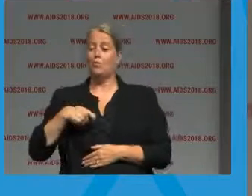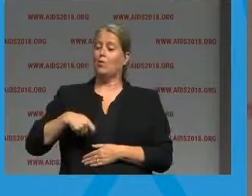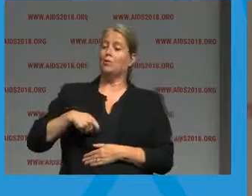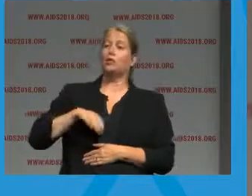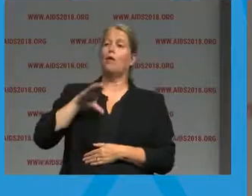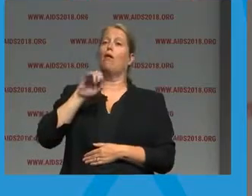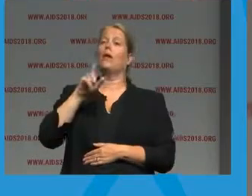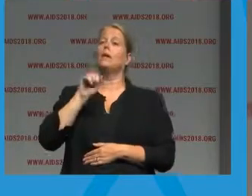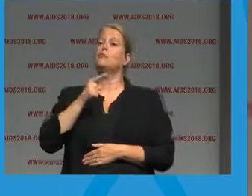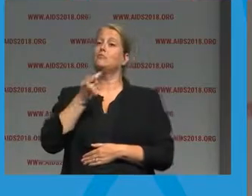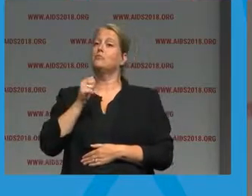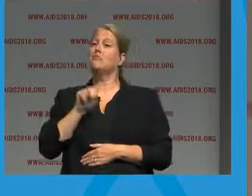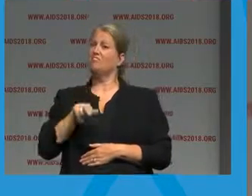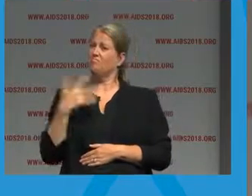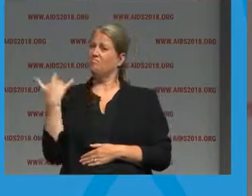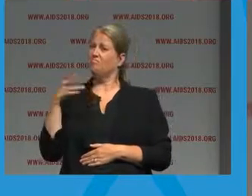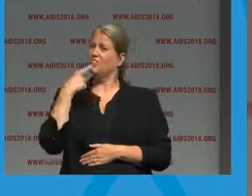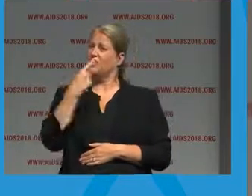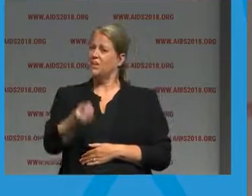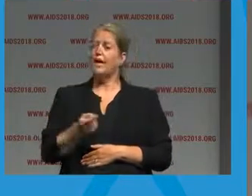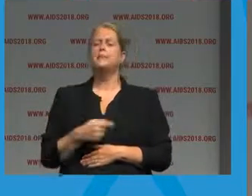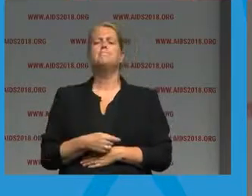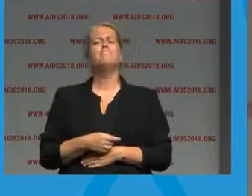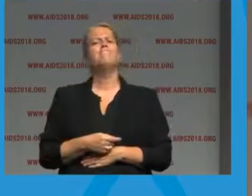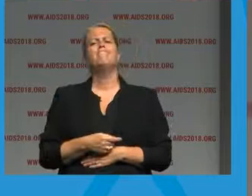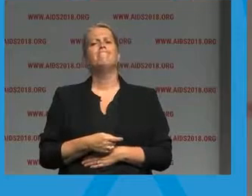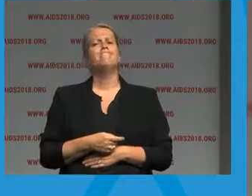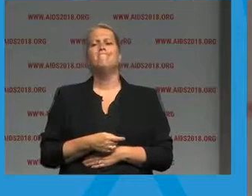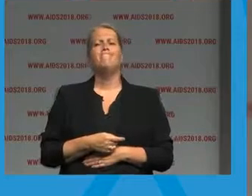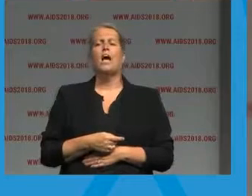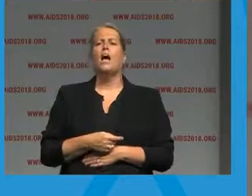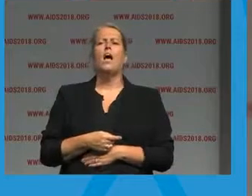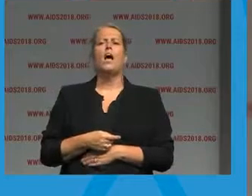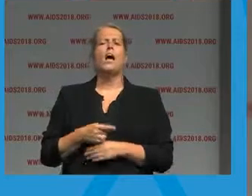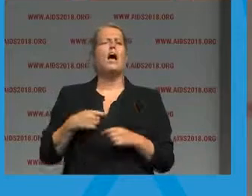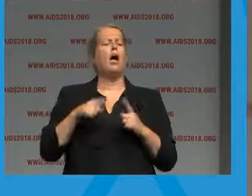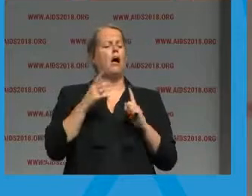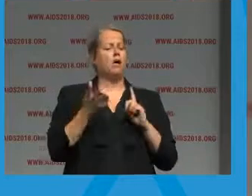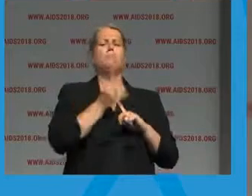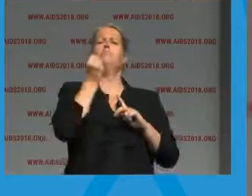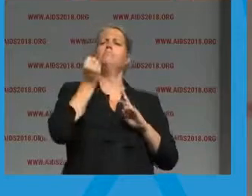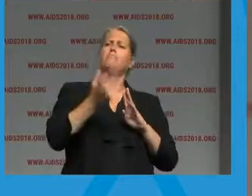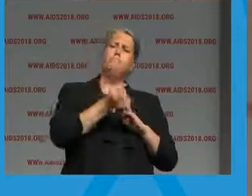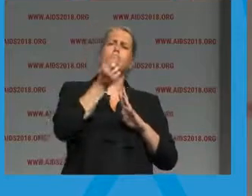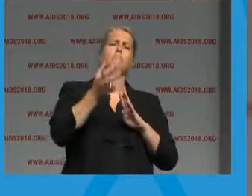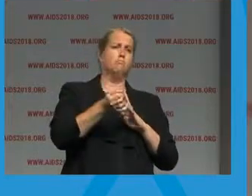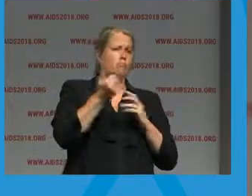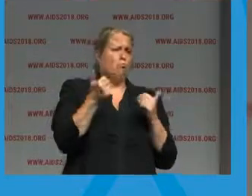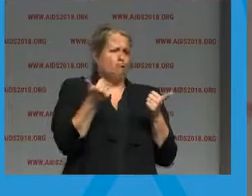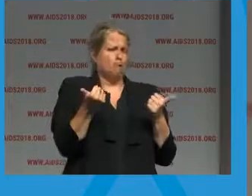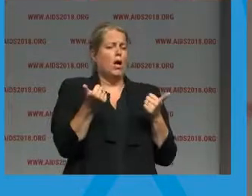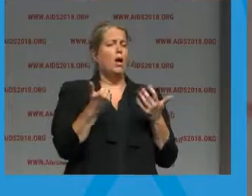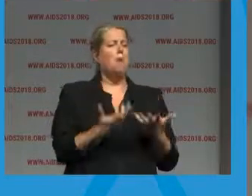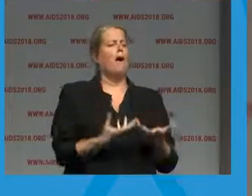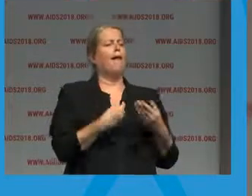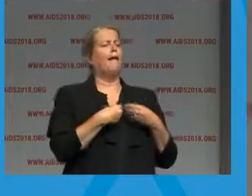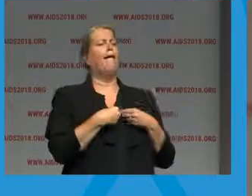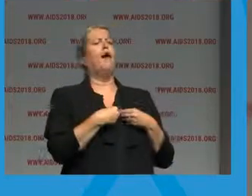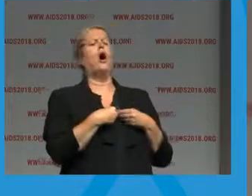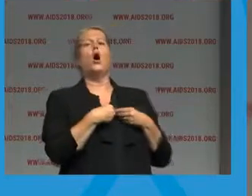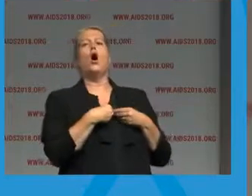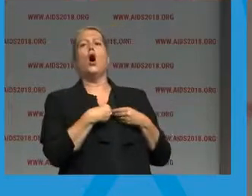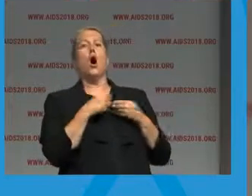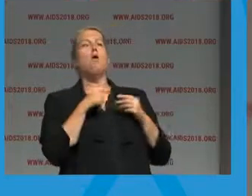out repeatedly, in not allowing any of the gains already achieved to recede in the